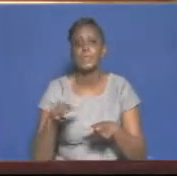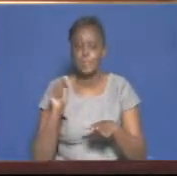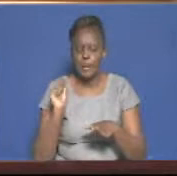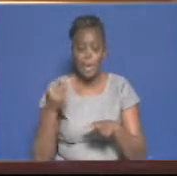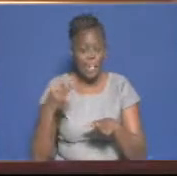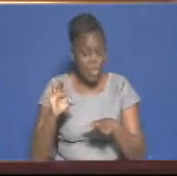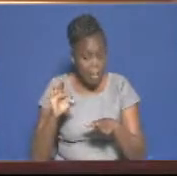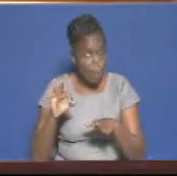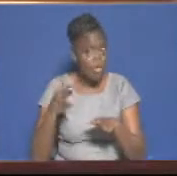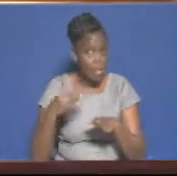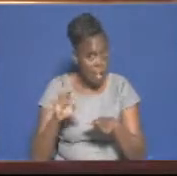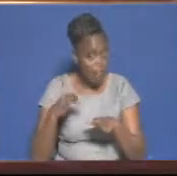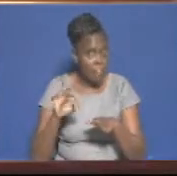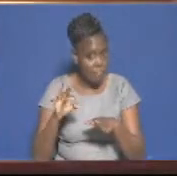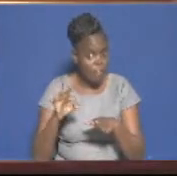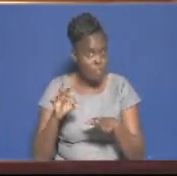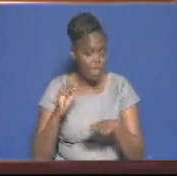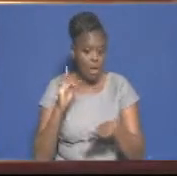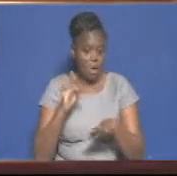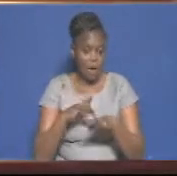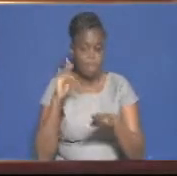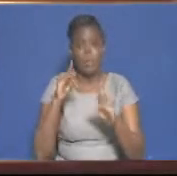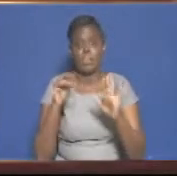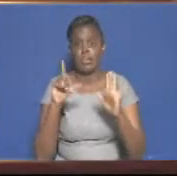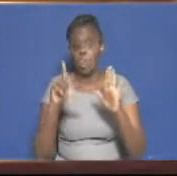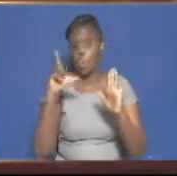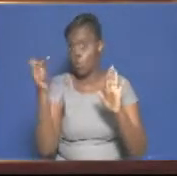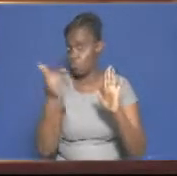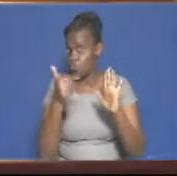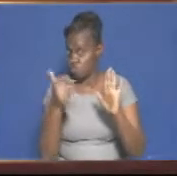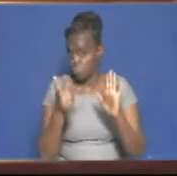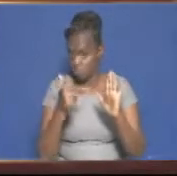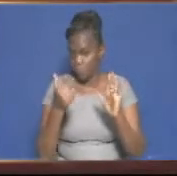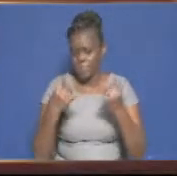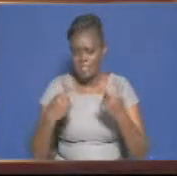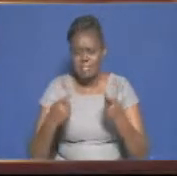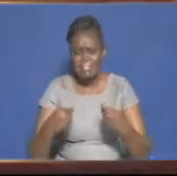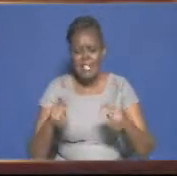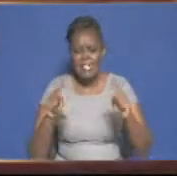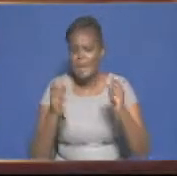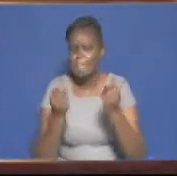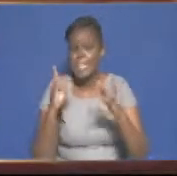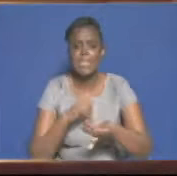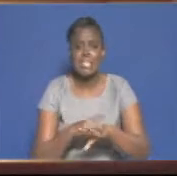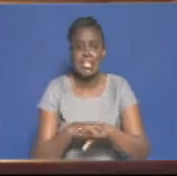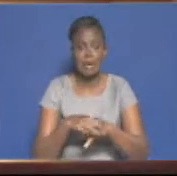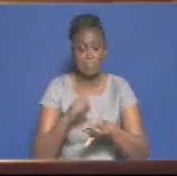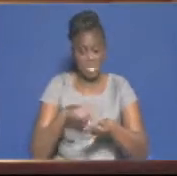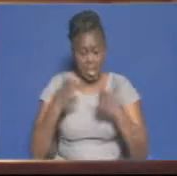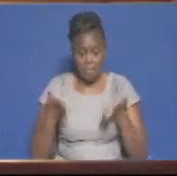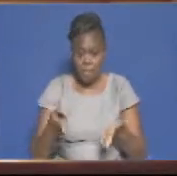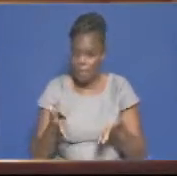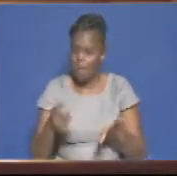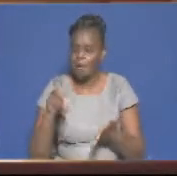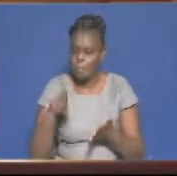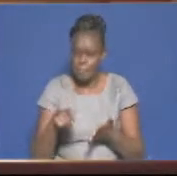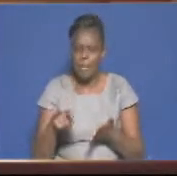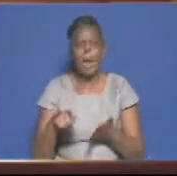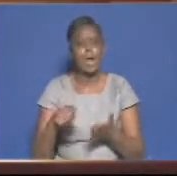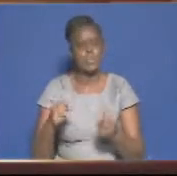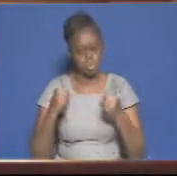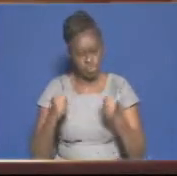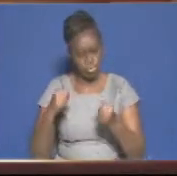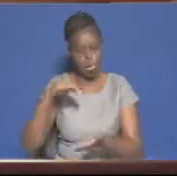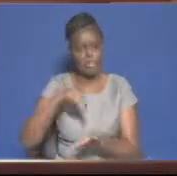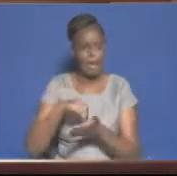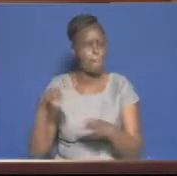if we interfere with this particular law. Because we have tried it so many times. This time around, Mr. Speaker, we must put our feet down, and if there's